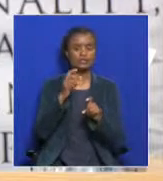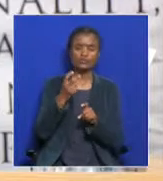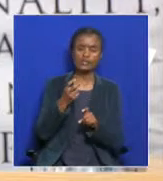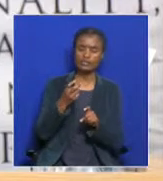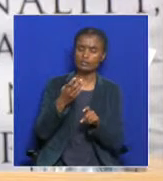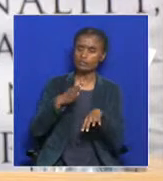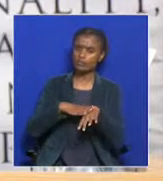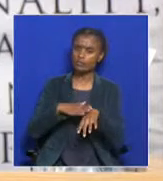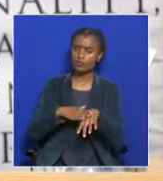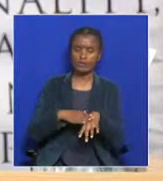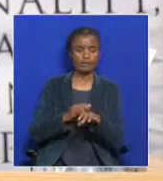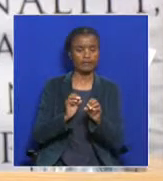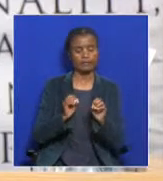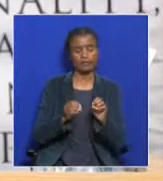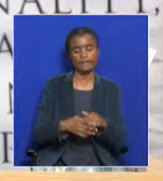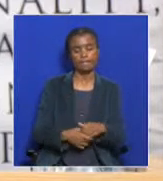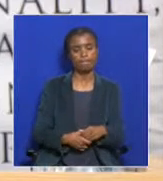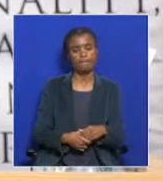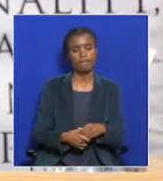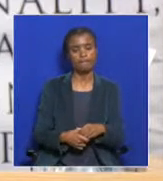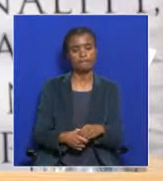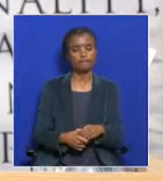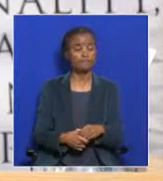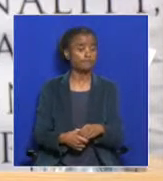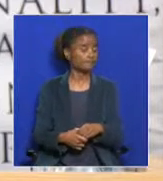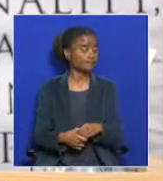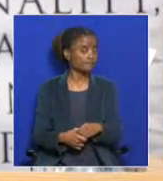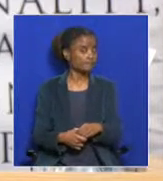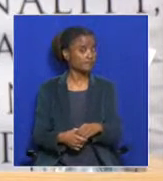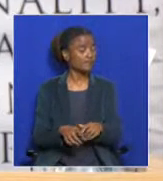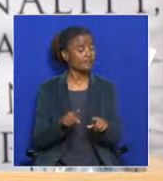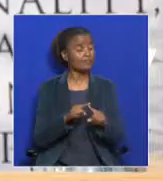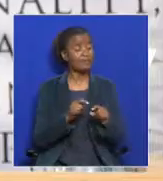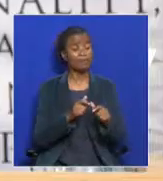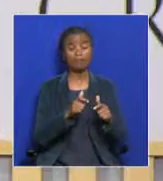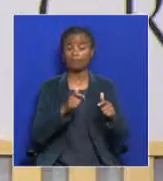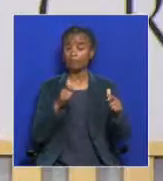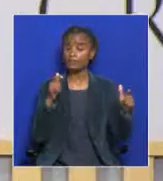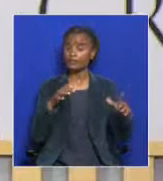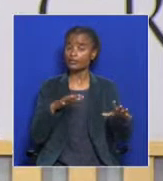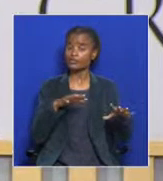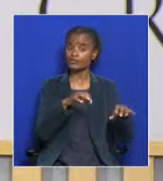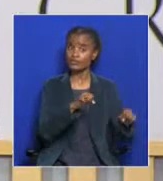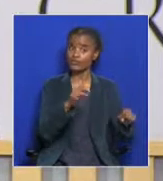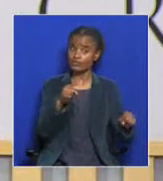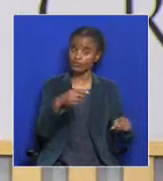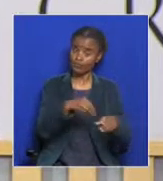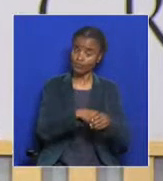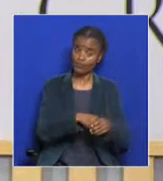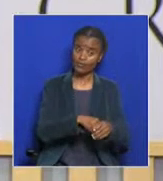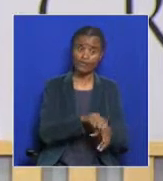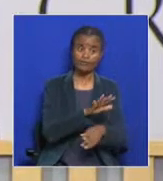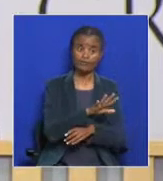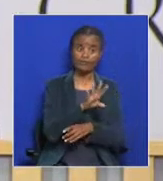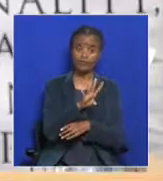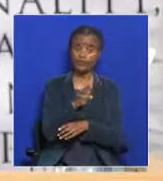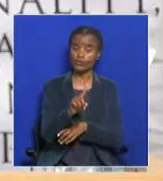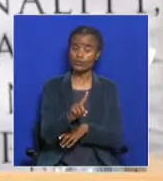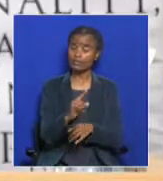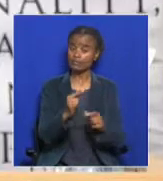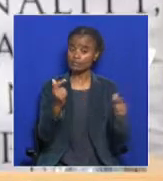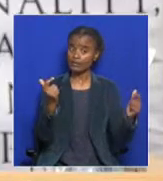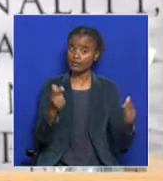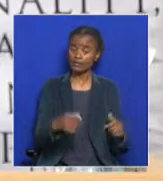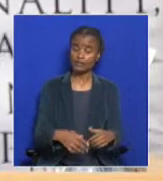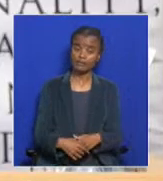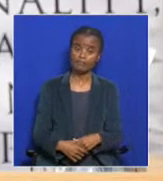was the biggest seizure you had ever been involved in. It was big, at 541. Correct. We are not talking